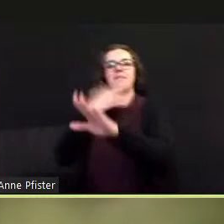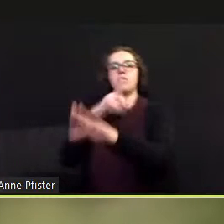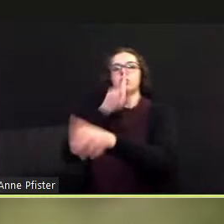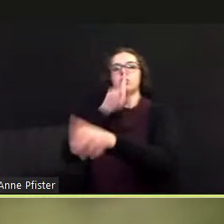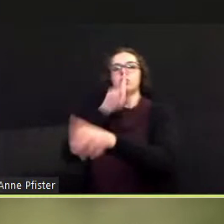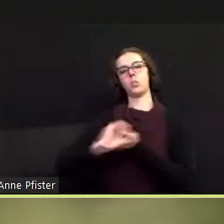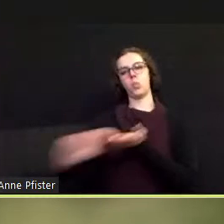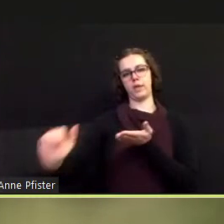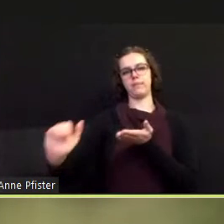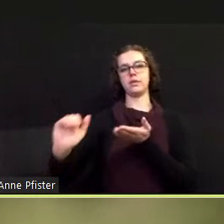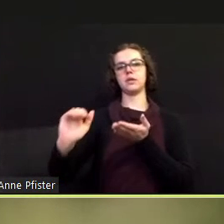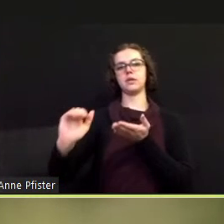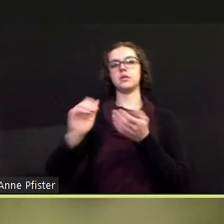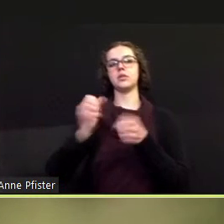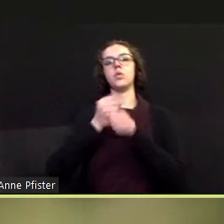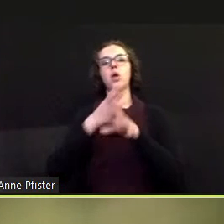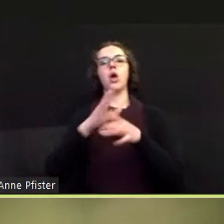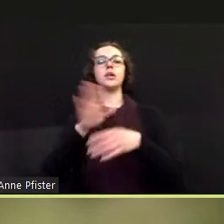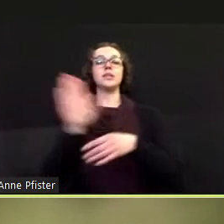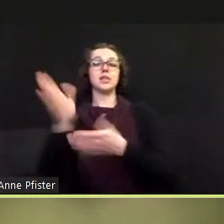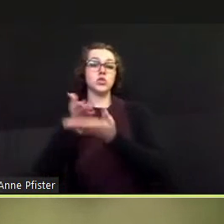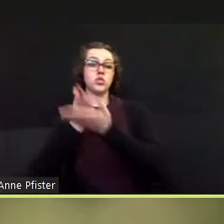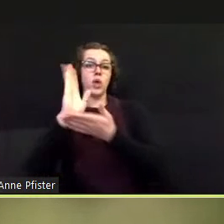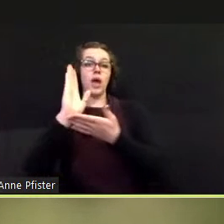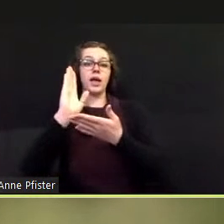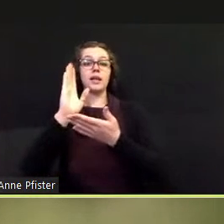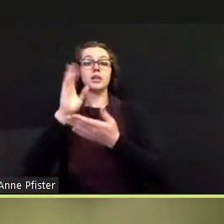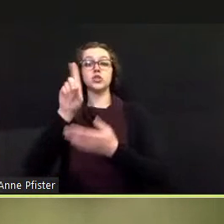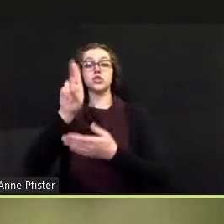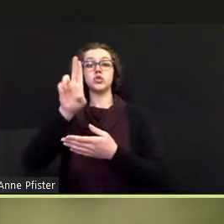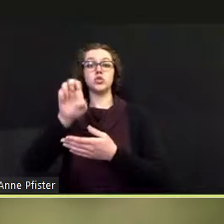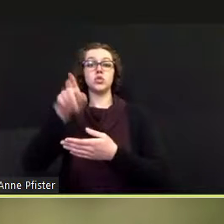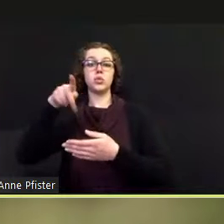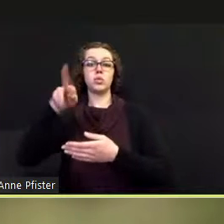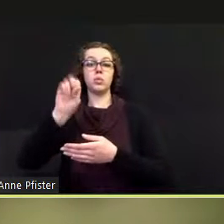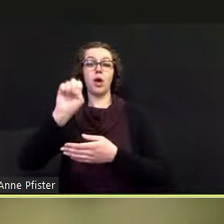was litigated for 3 years while he was incarcerated without a trial.